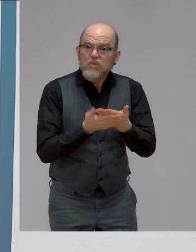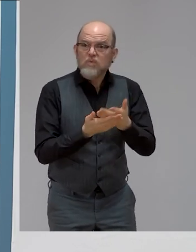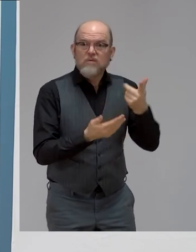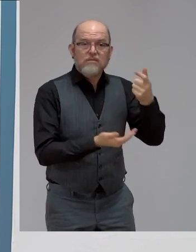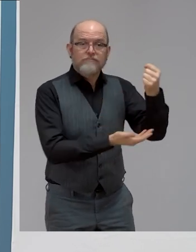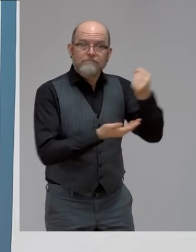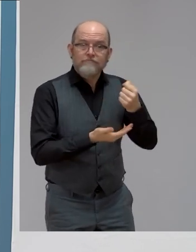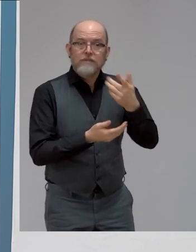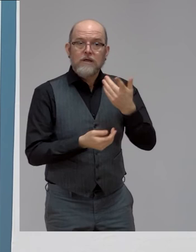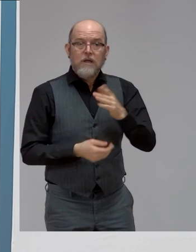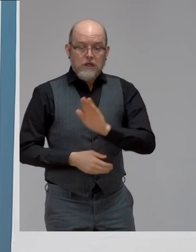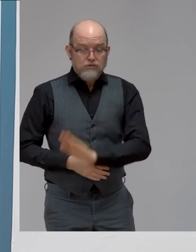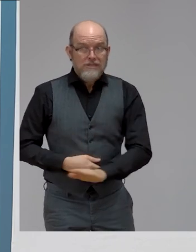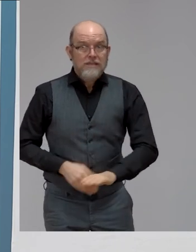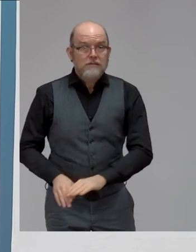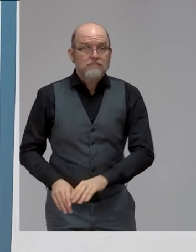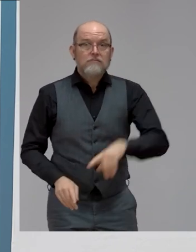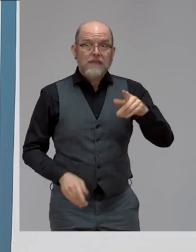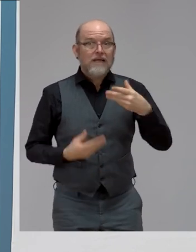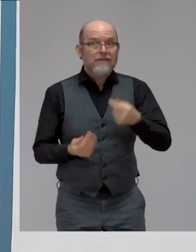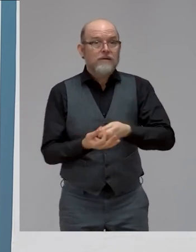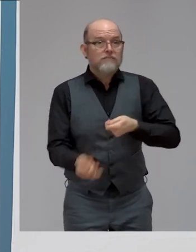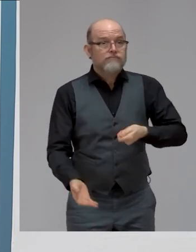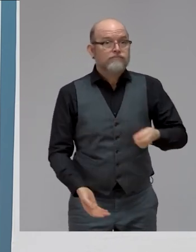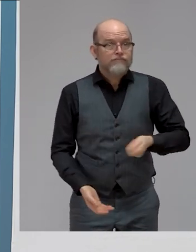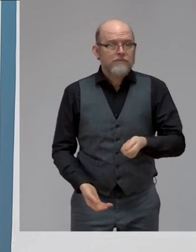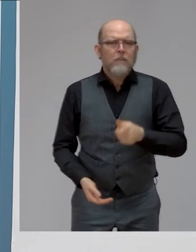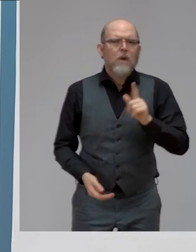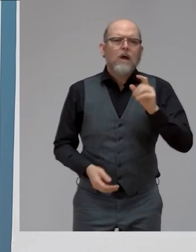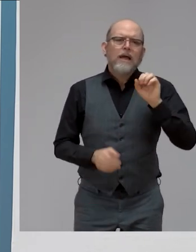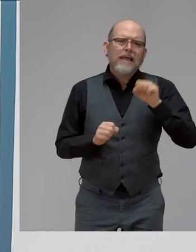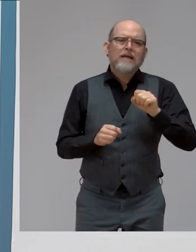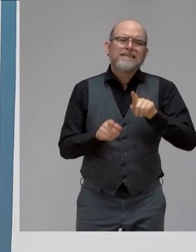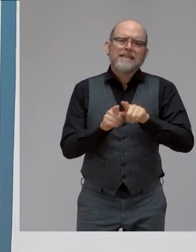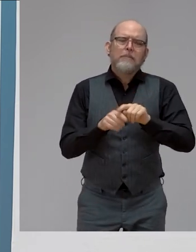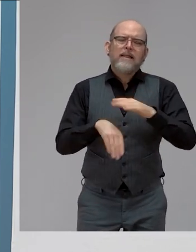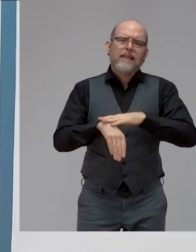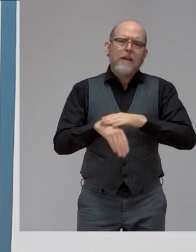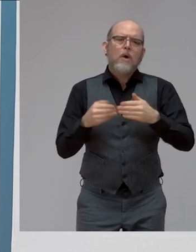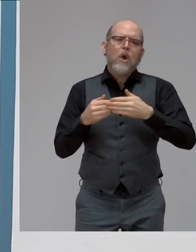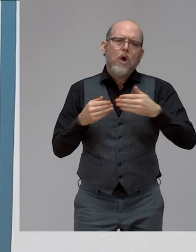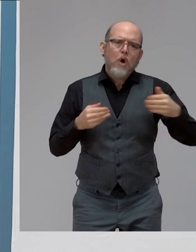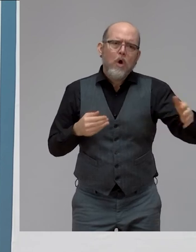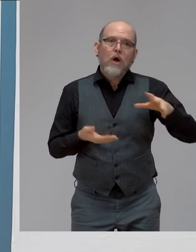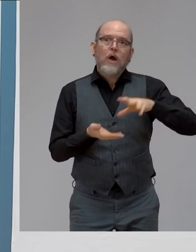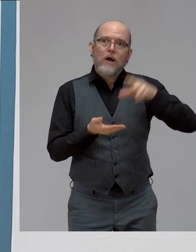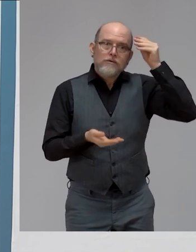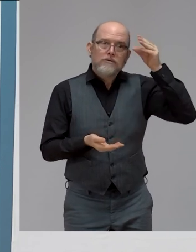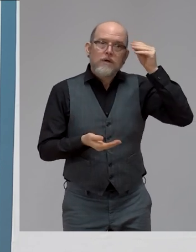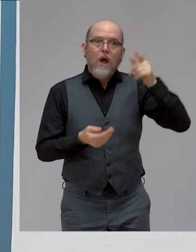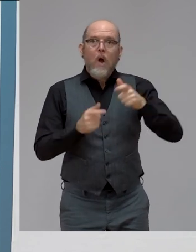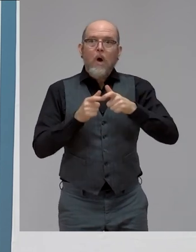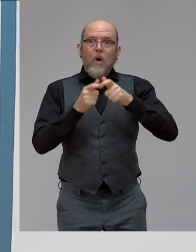costs a lot of money if you need it for visiting university buildings or your working